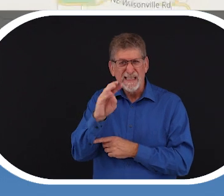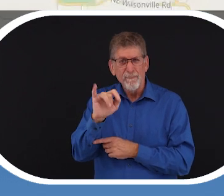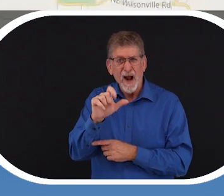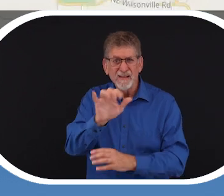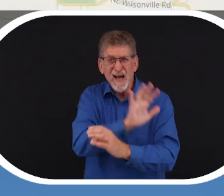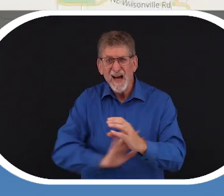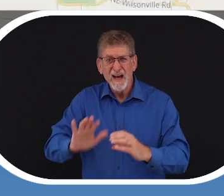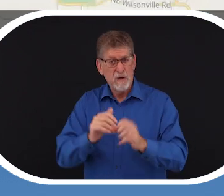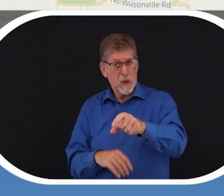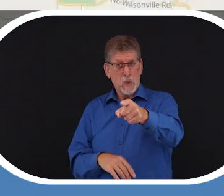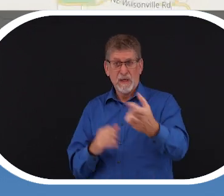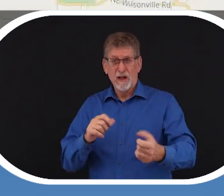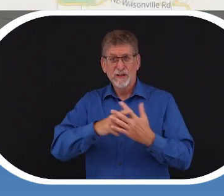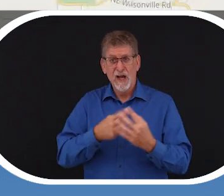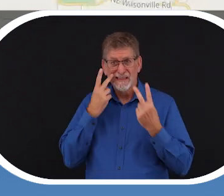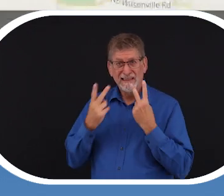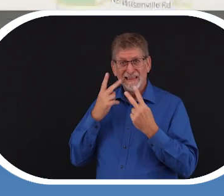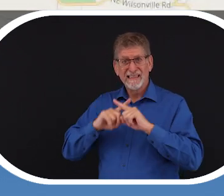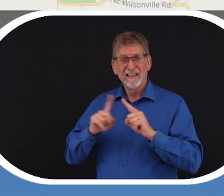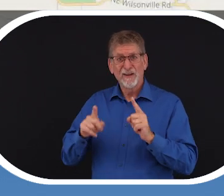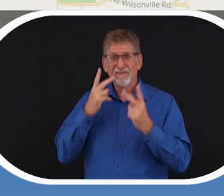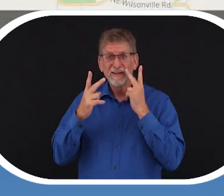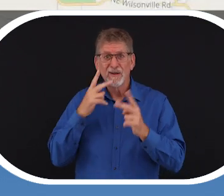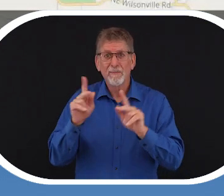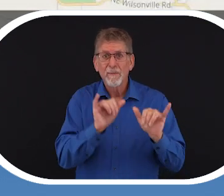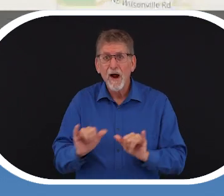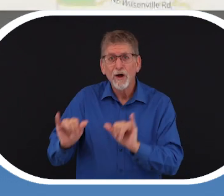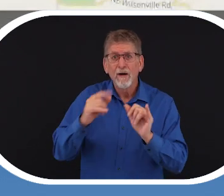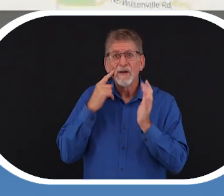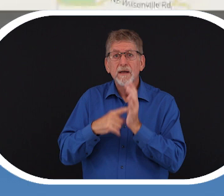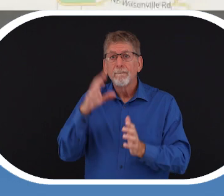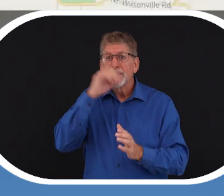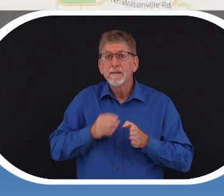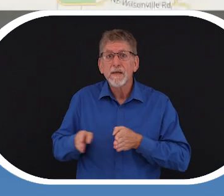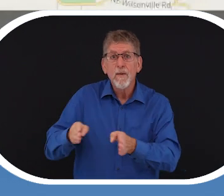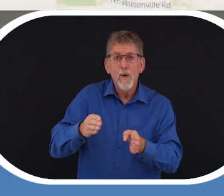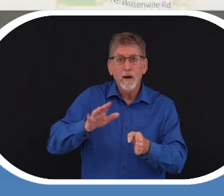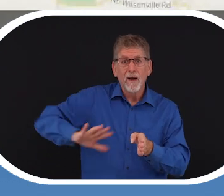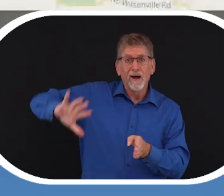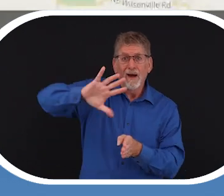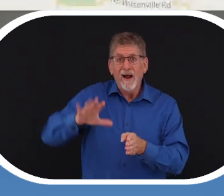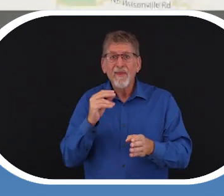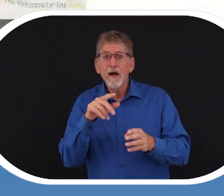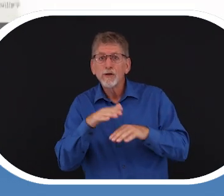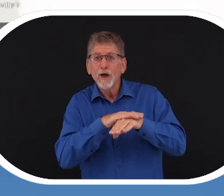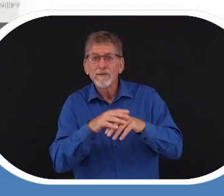For example, a lot of missing sidewalks around the periphery of the city. And then surface problems and missing curb ramps in the city